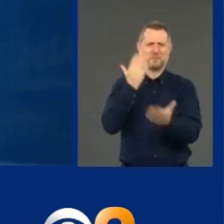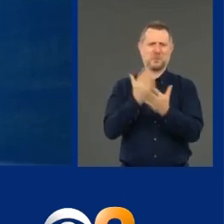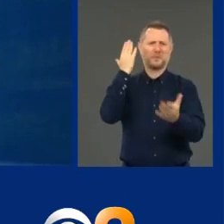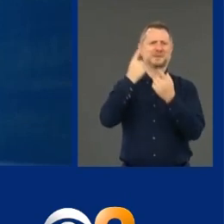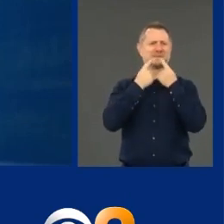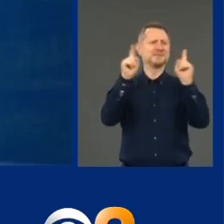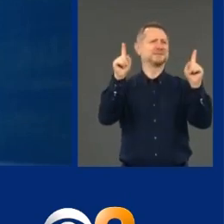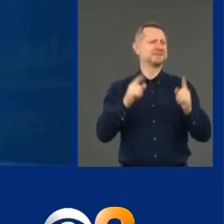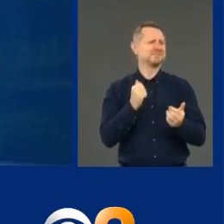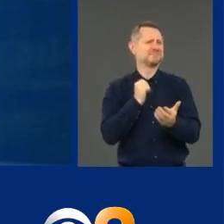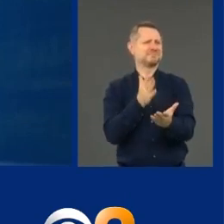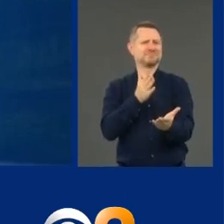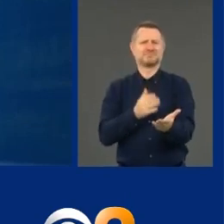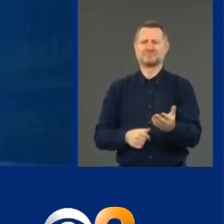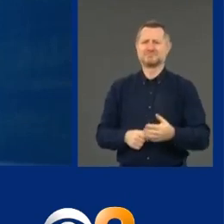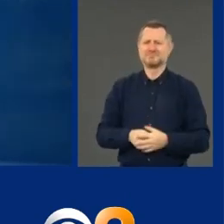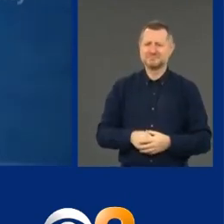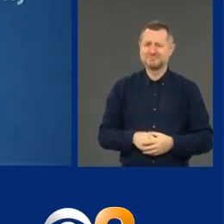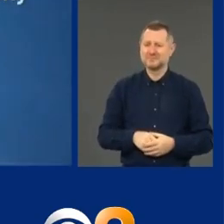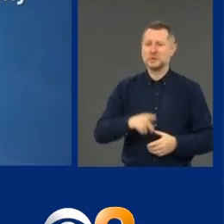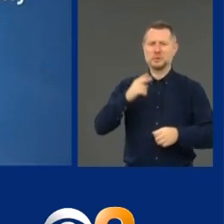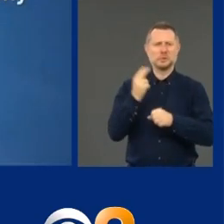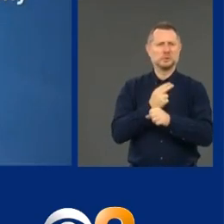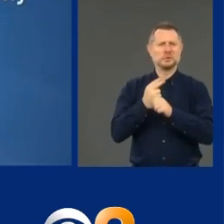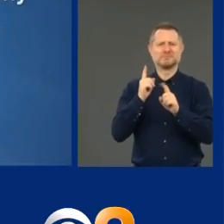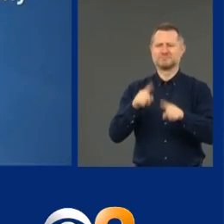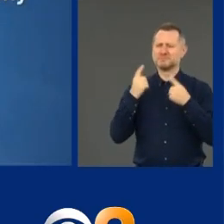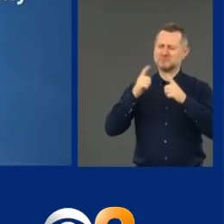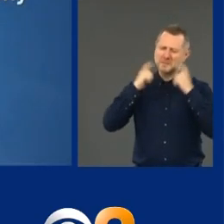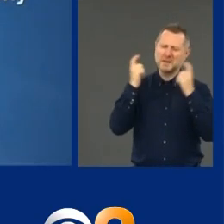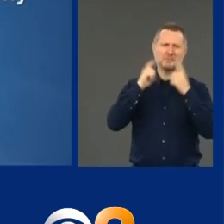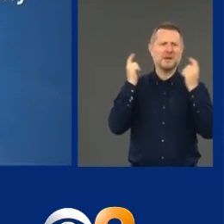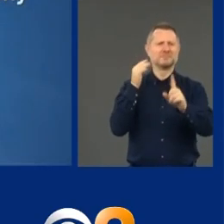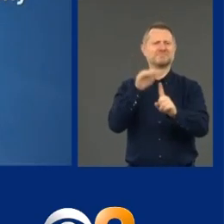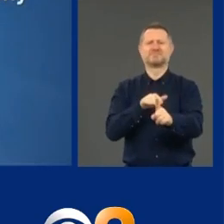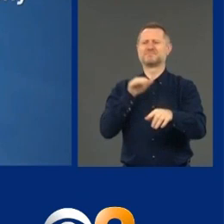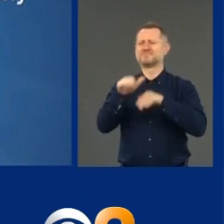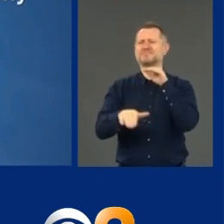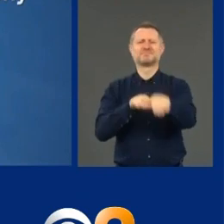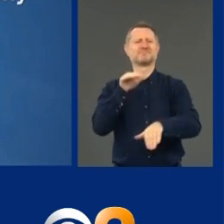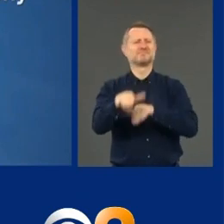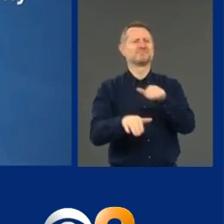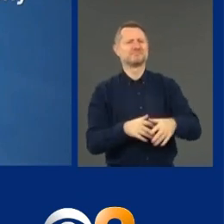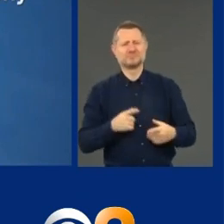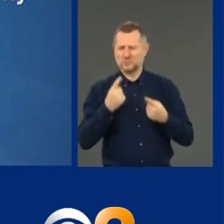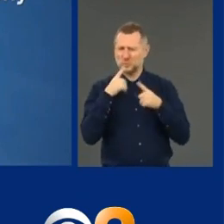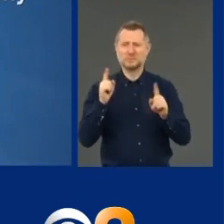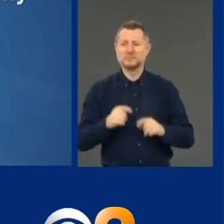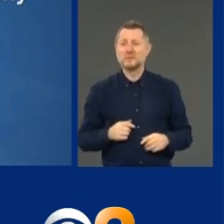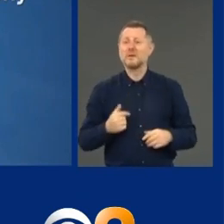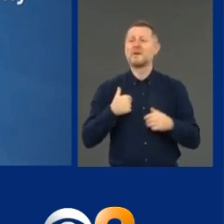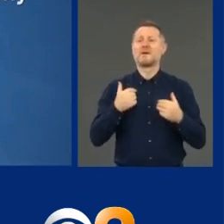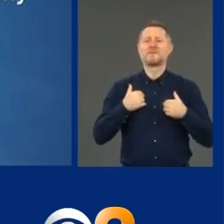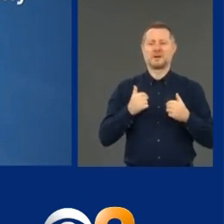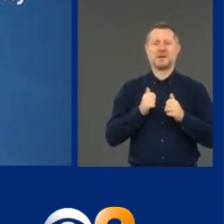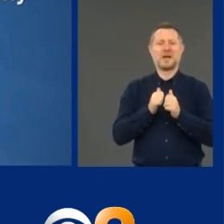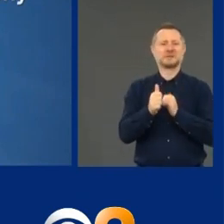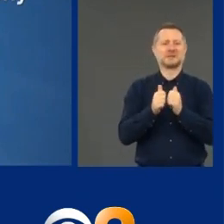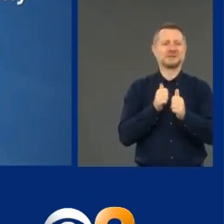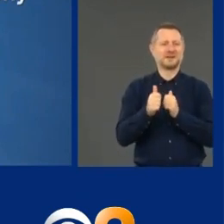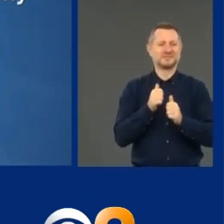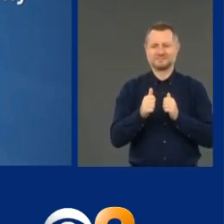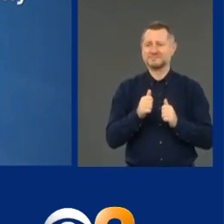the masks and they wore the masks. So wear a mask. We have an ongoing competition on